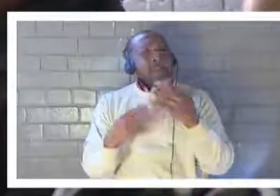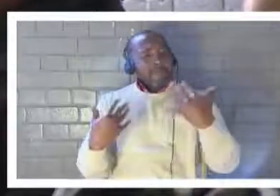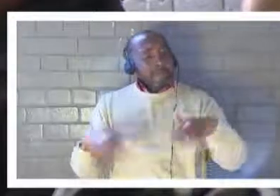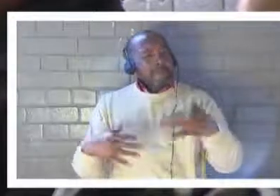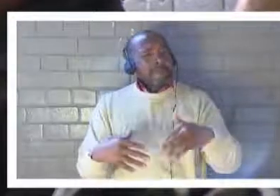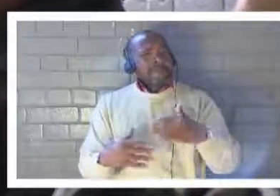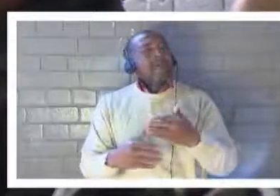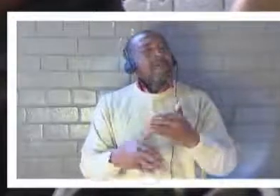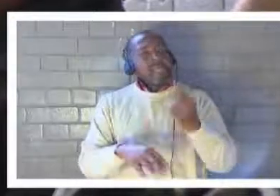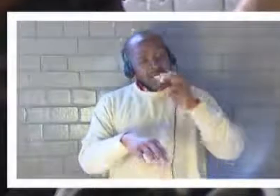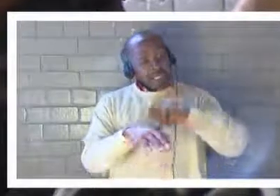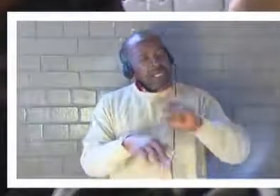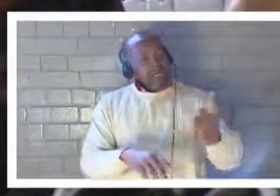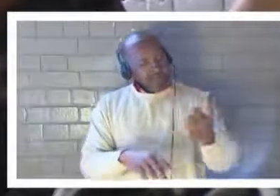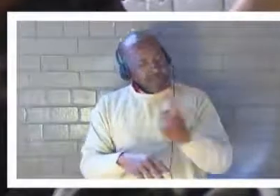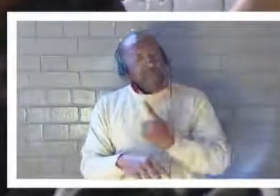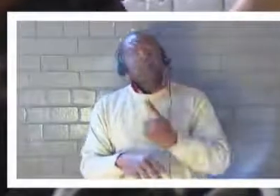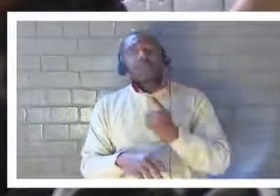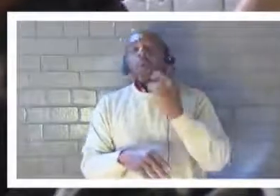become DID